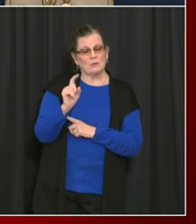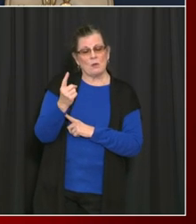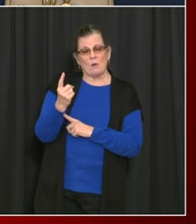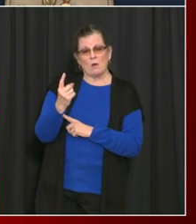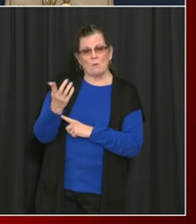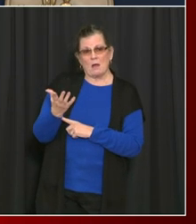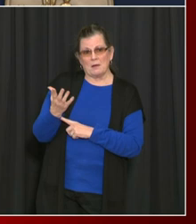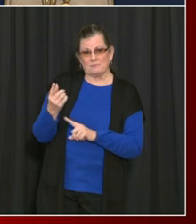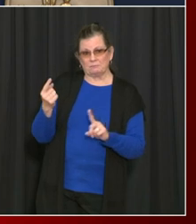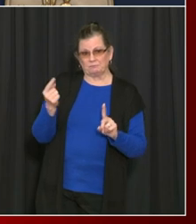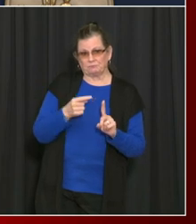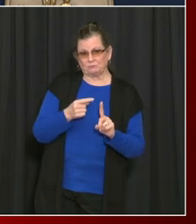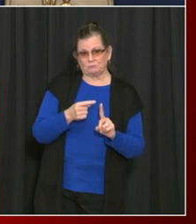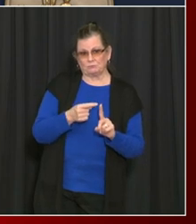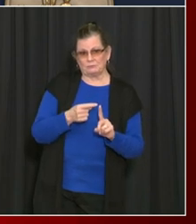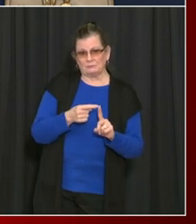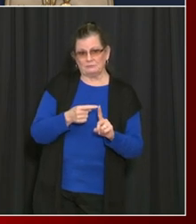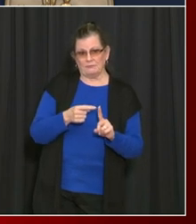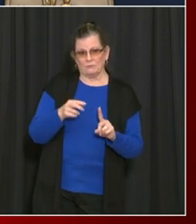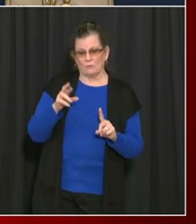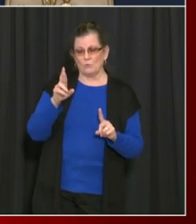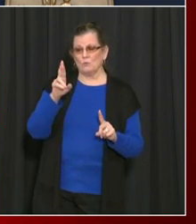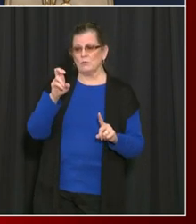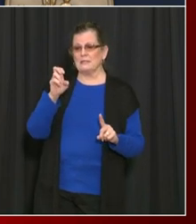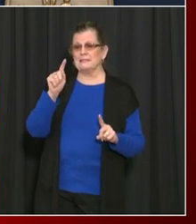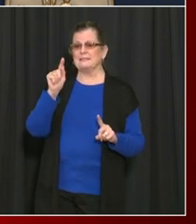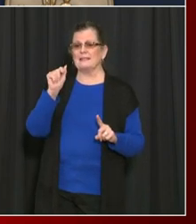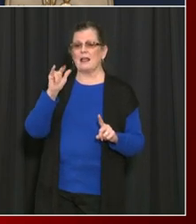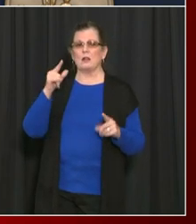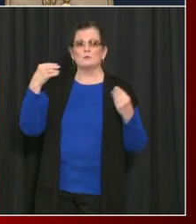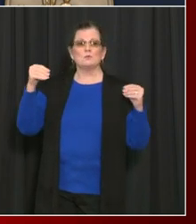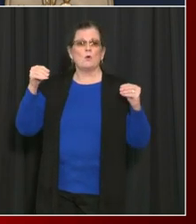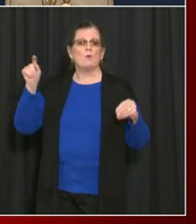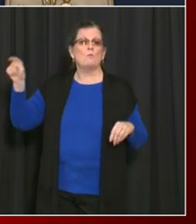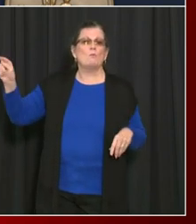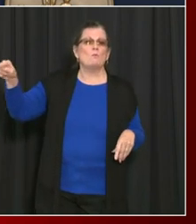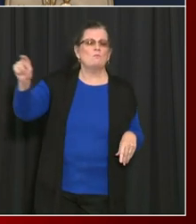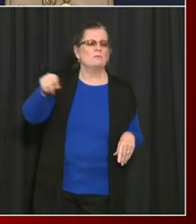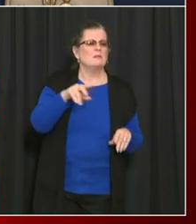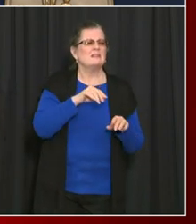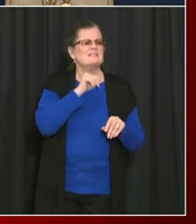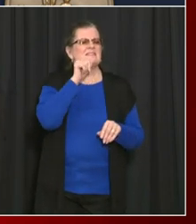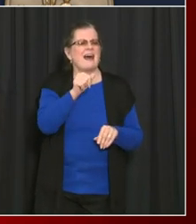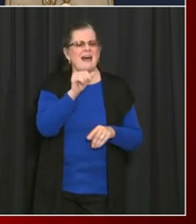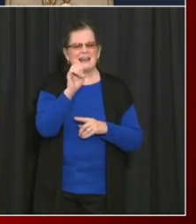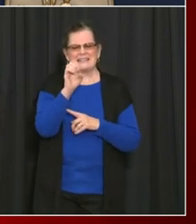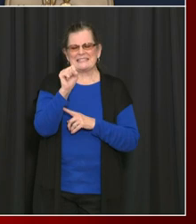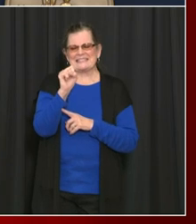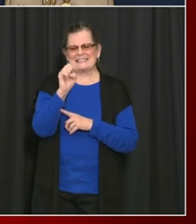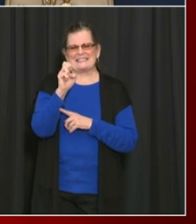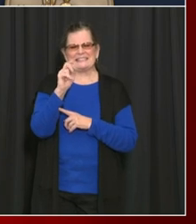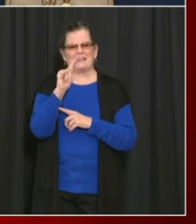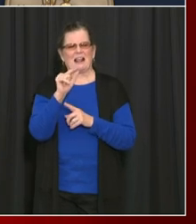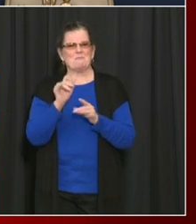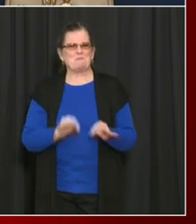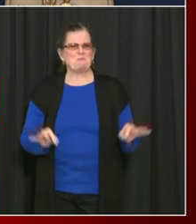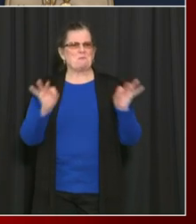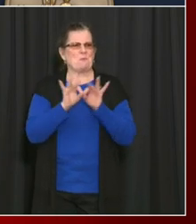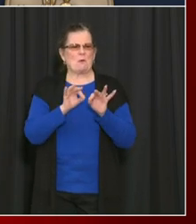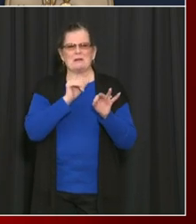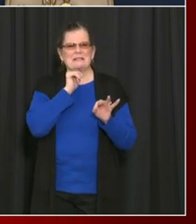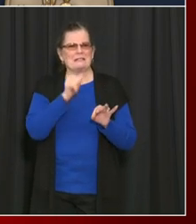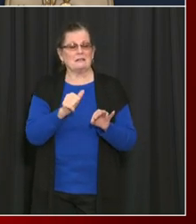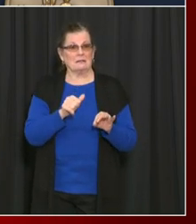Retail. I'll start with talking about retail. Non-essential retail businesses can now operate